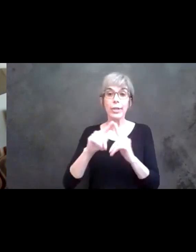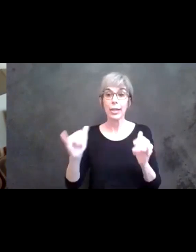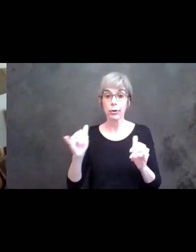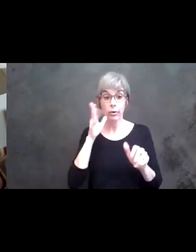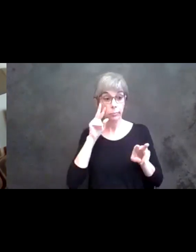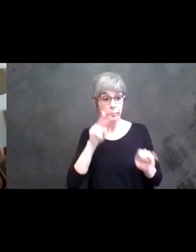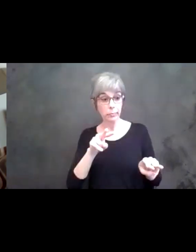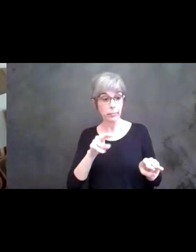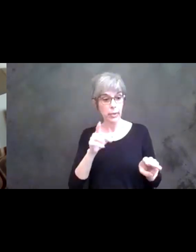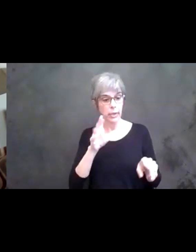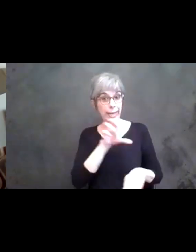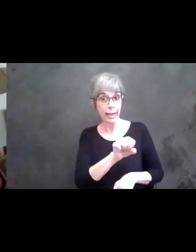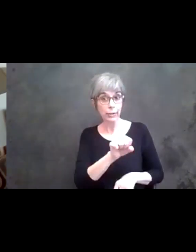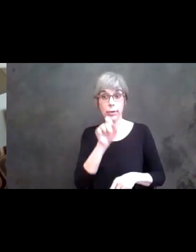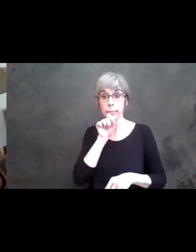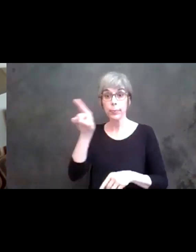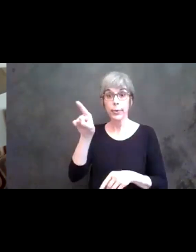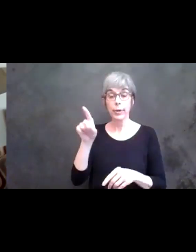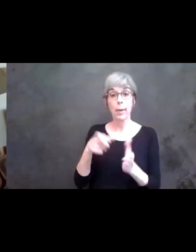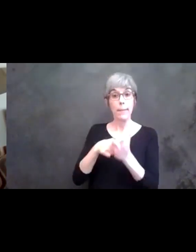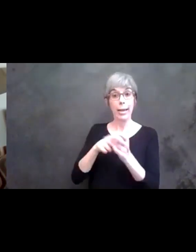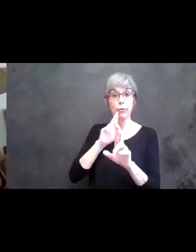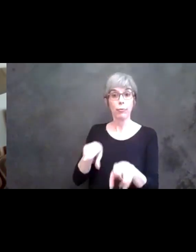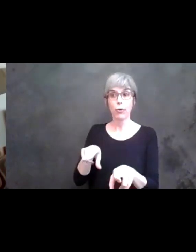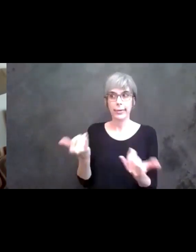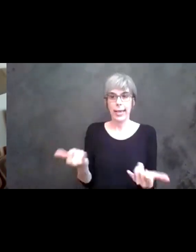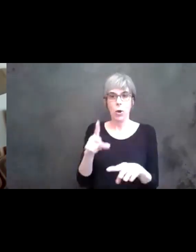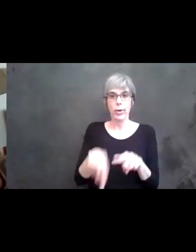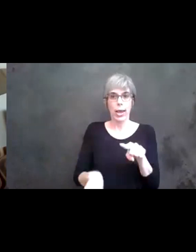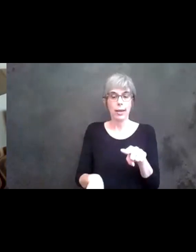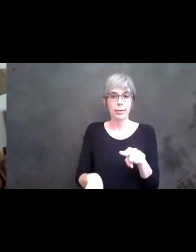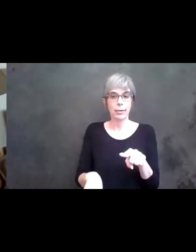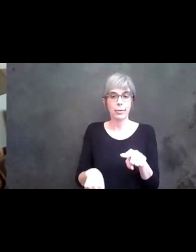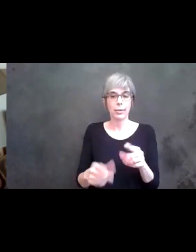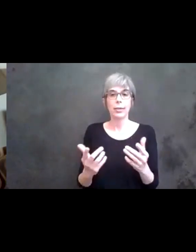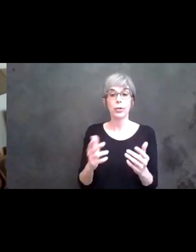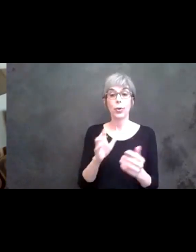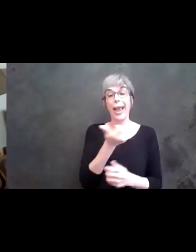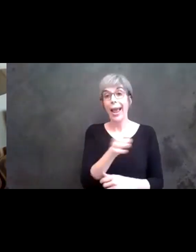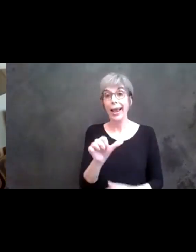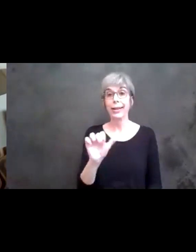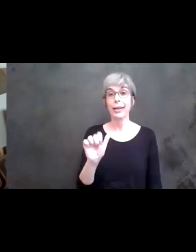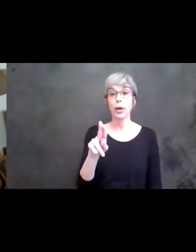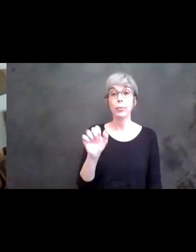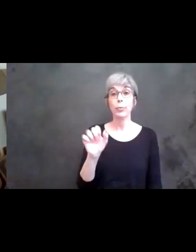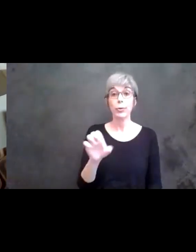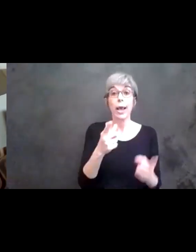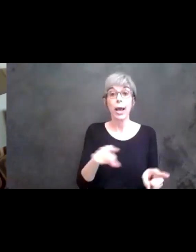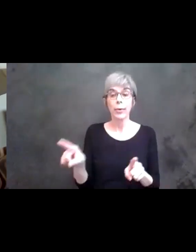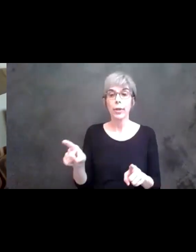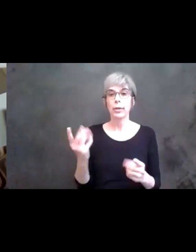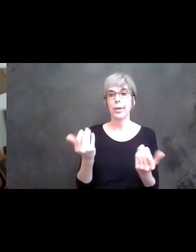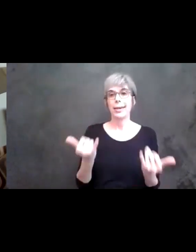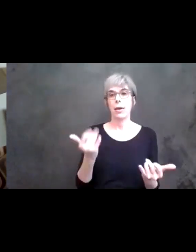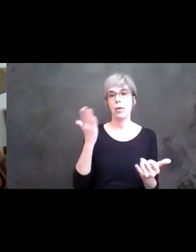cases of child abuse and neglect may go unnoticed and unreported until school resumes in the fall and families return to